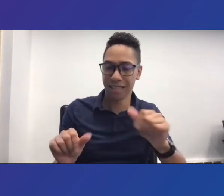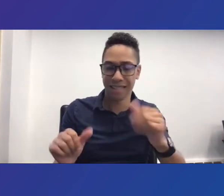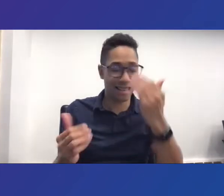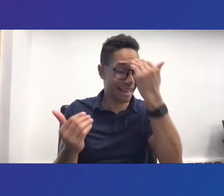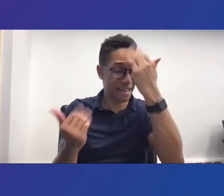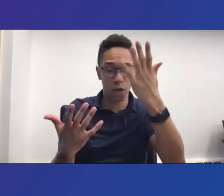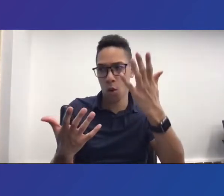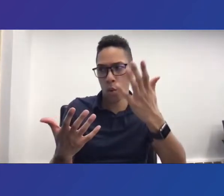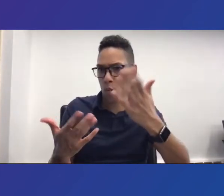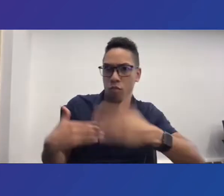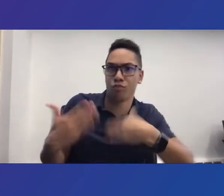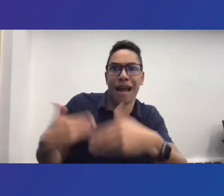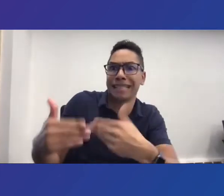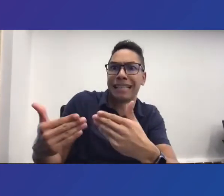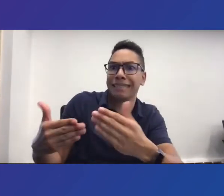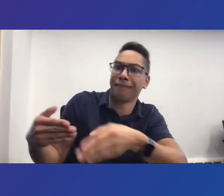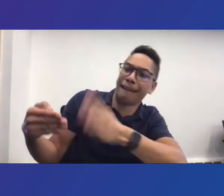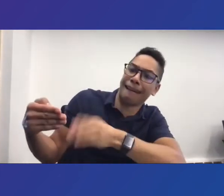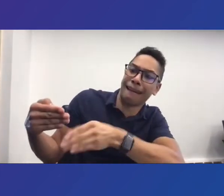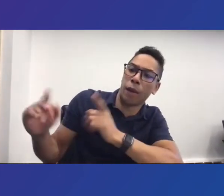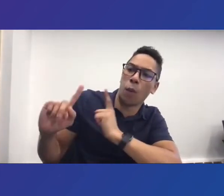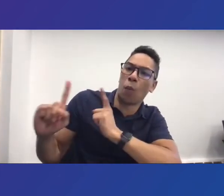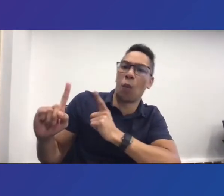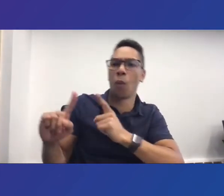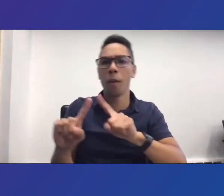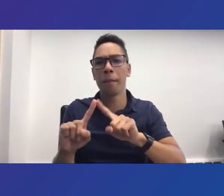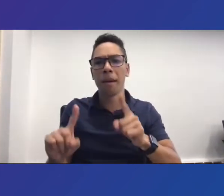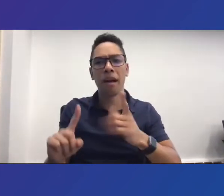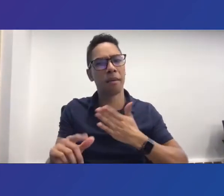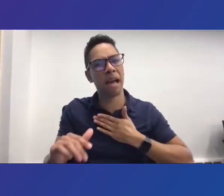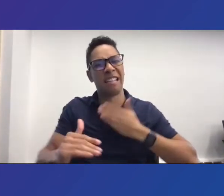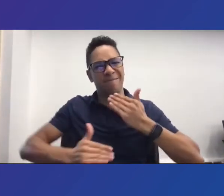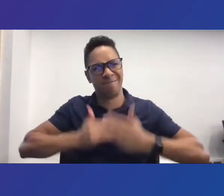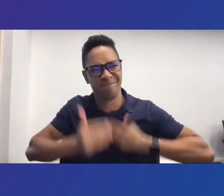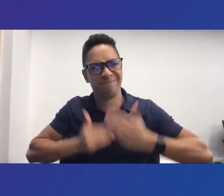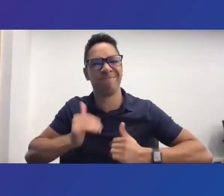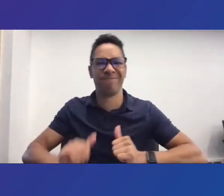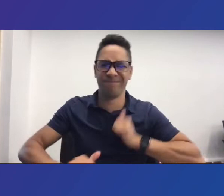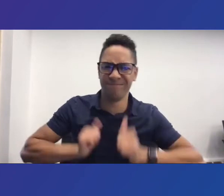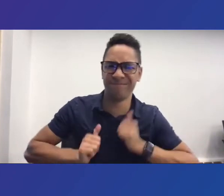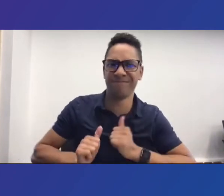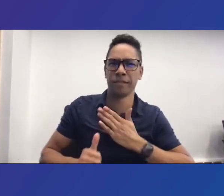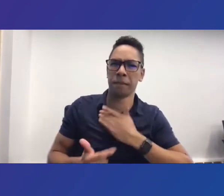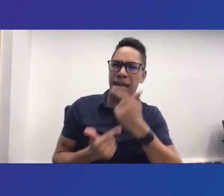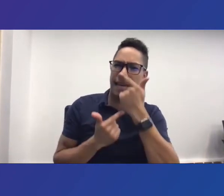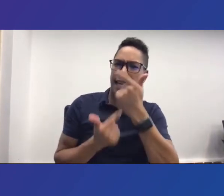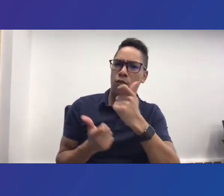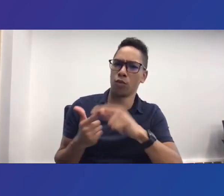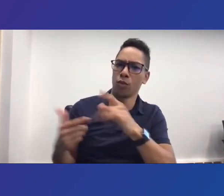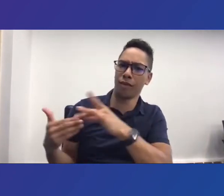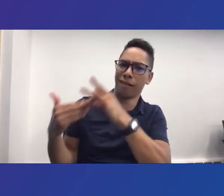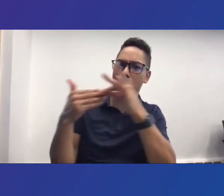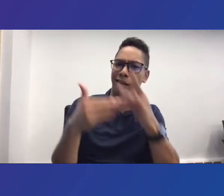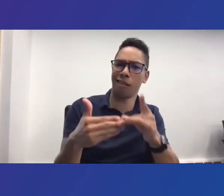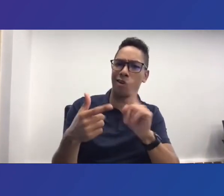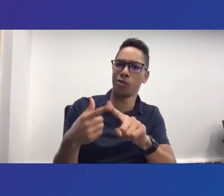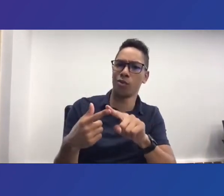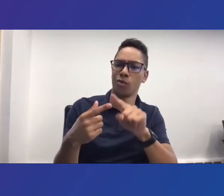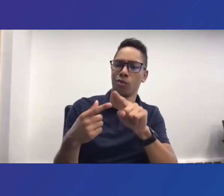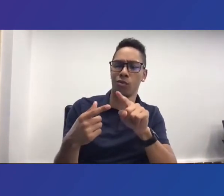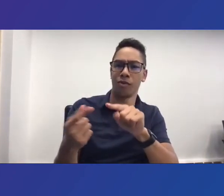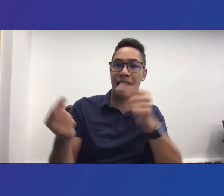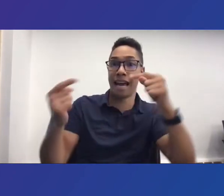land, but I knew that my curiosity, and kind of like what you're saying, Maxine, is having that piqued interest, and that's what led me to go and come